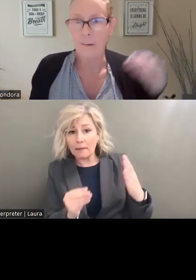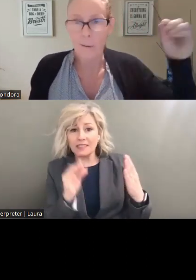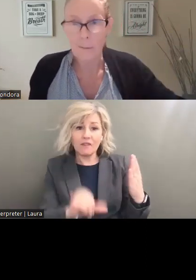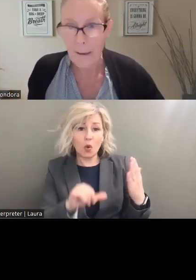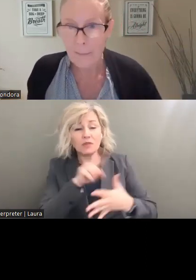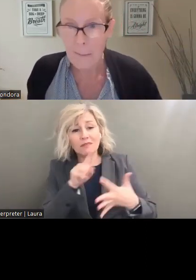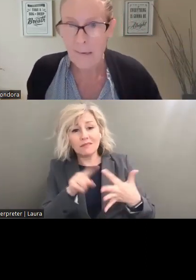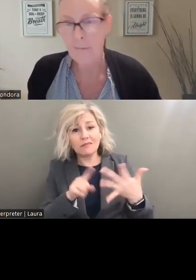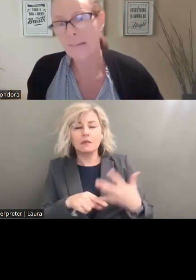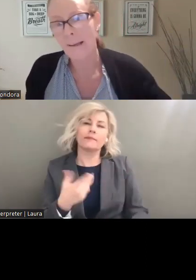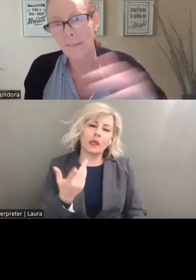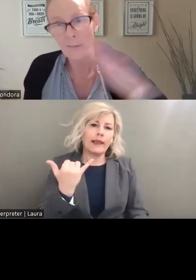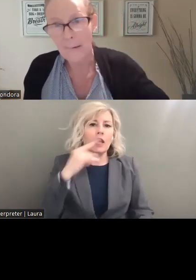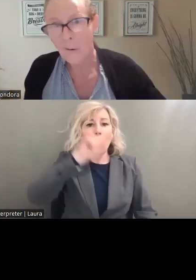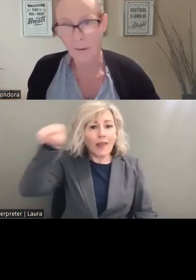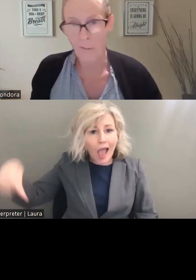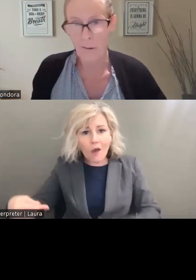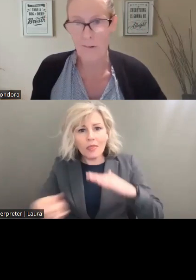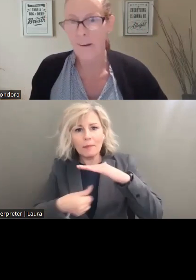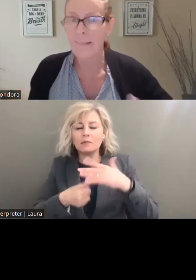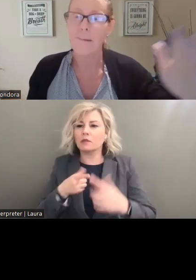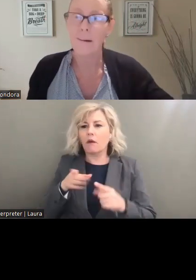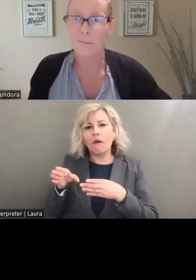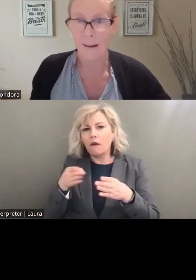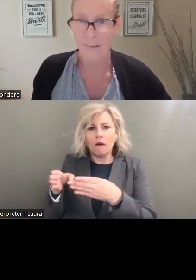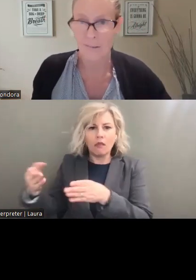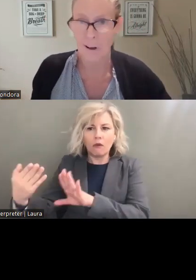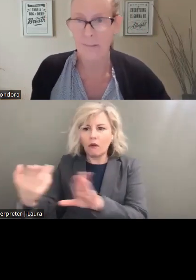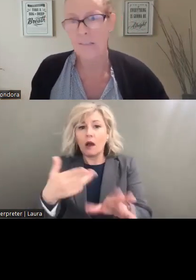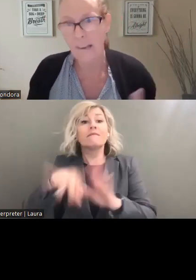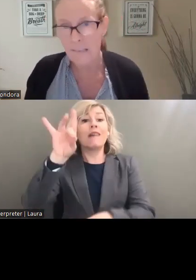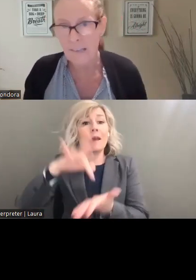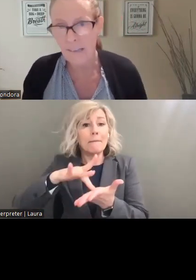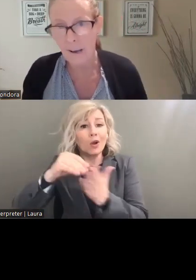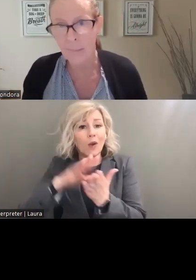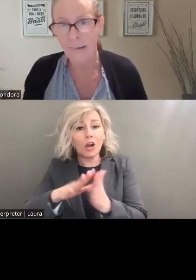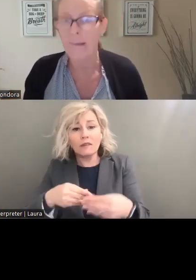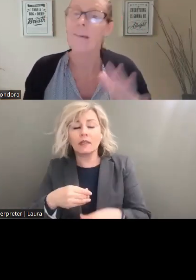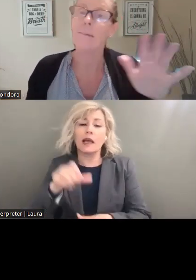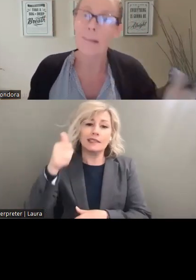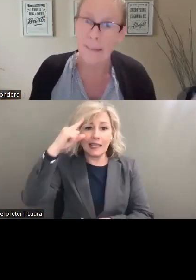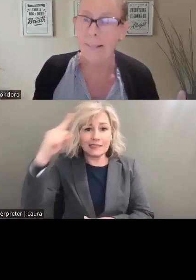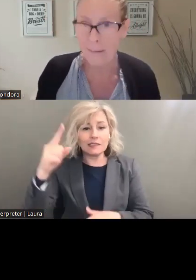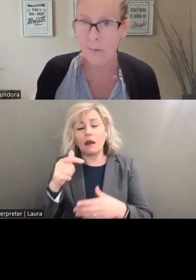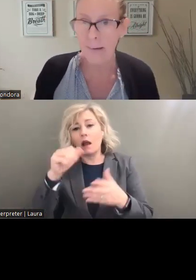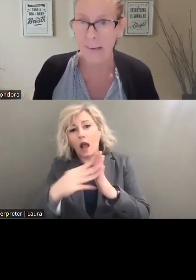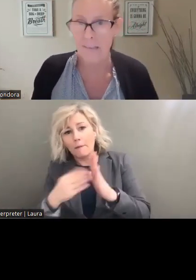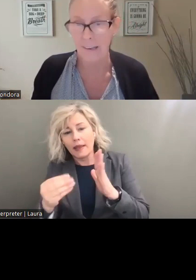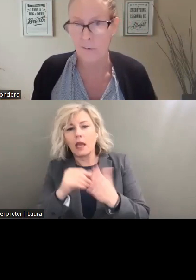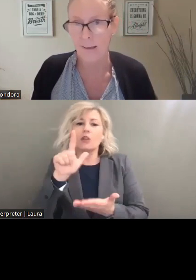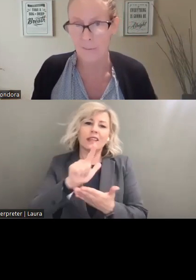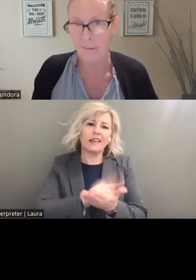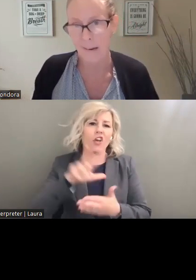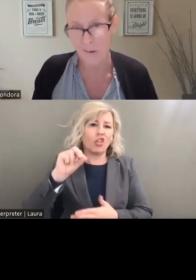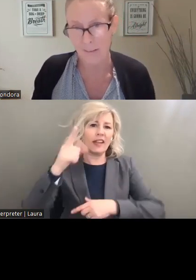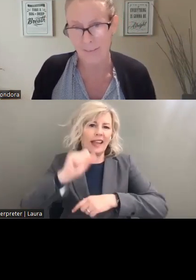then go down to the basement, down 3 corridors, find the medical records office, 10 cents a copy, and we legally have 30 days to